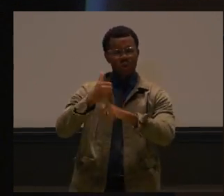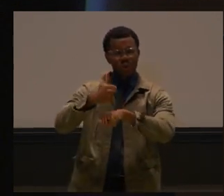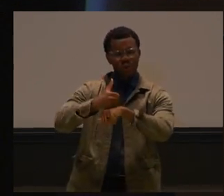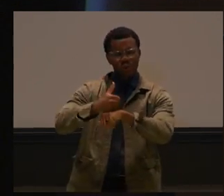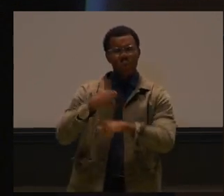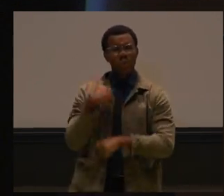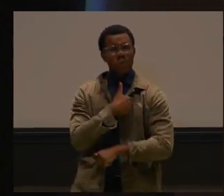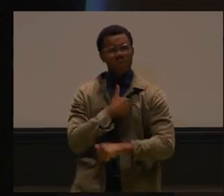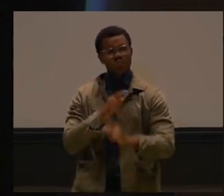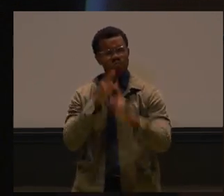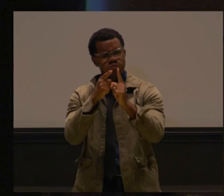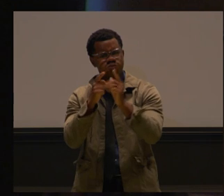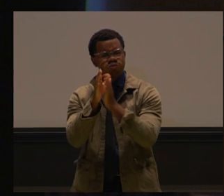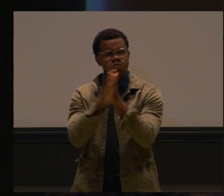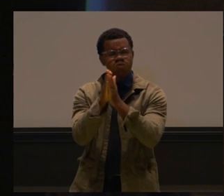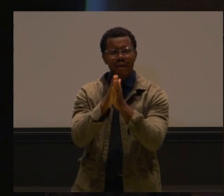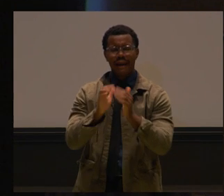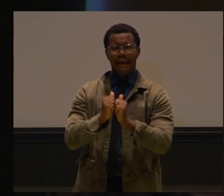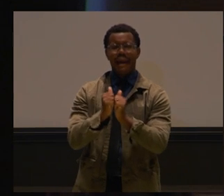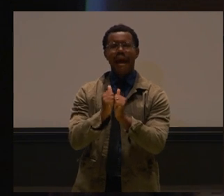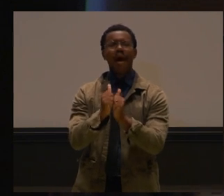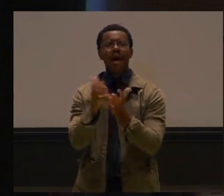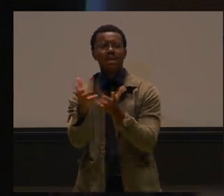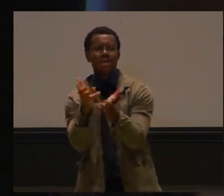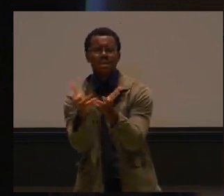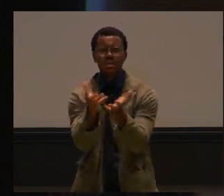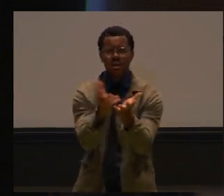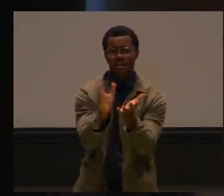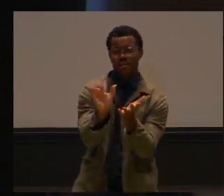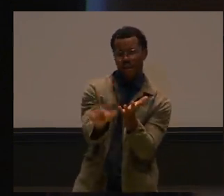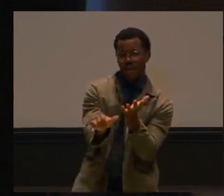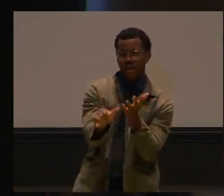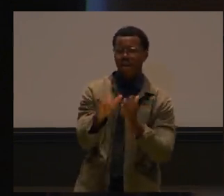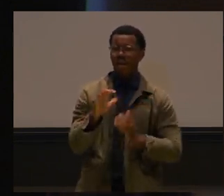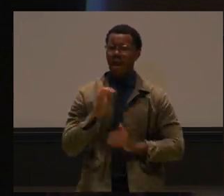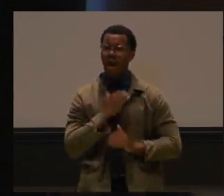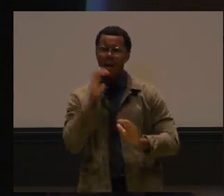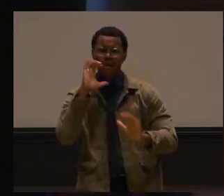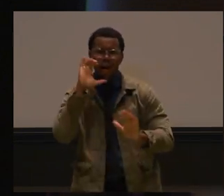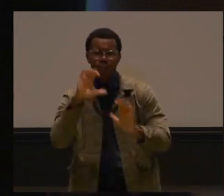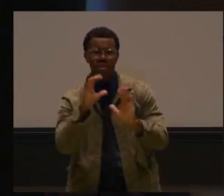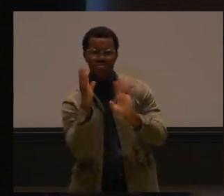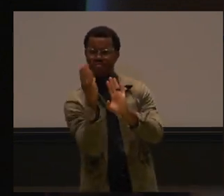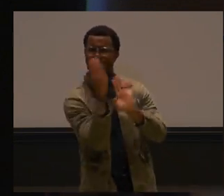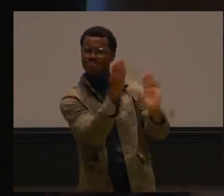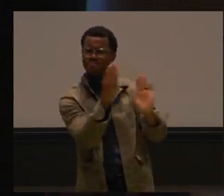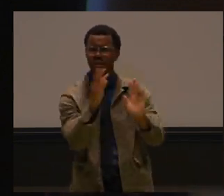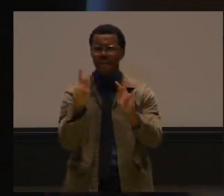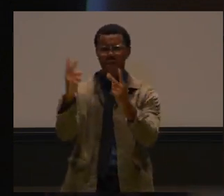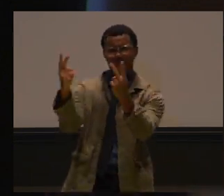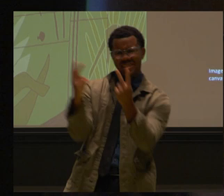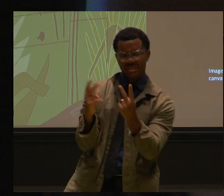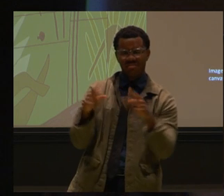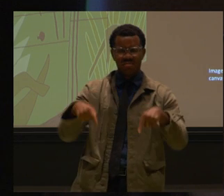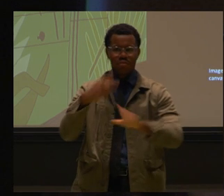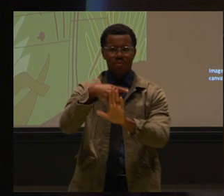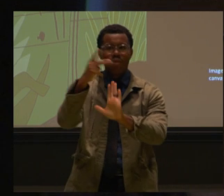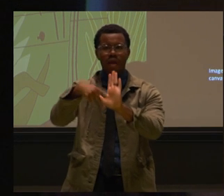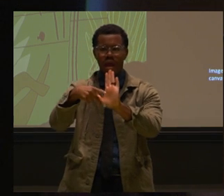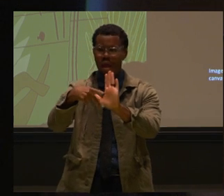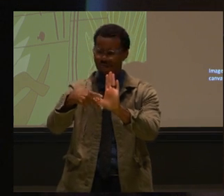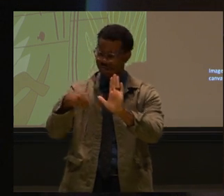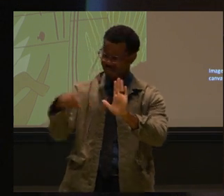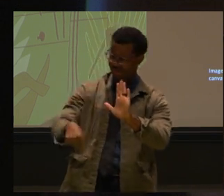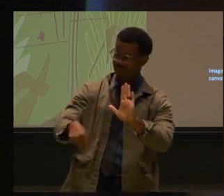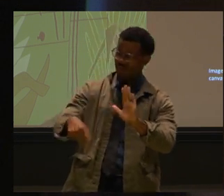our mission by inspiring conversation in the galleries, among our visitors, and in programs like this. This is what it's all